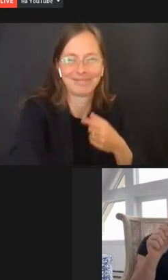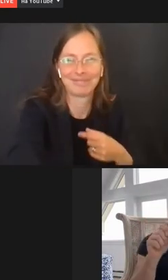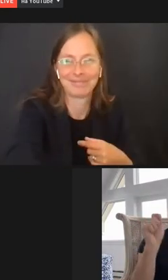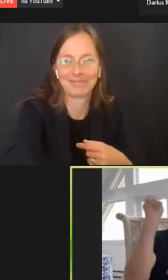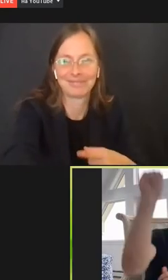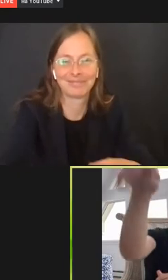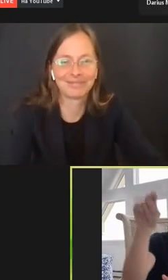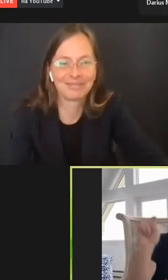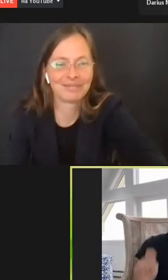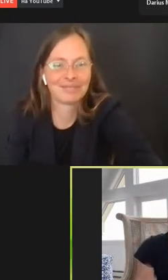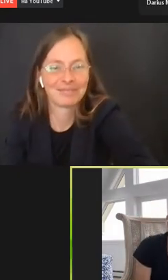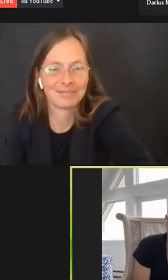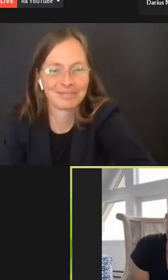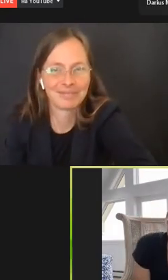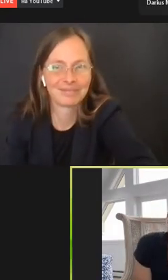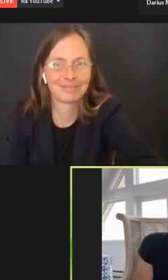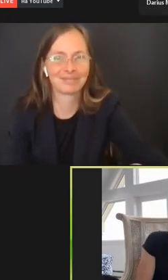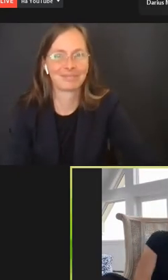this one.